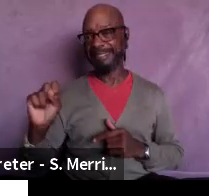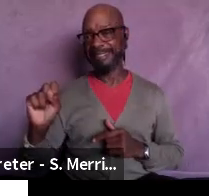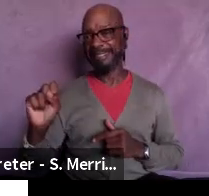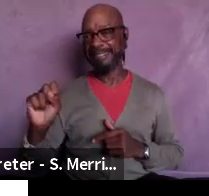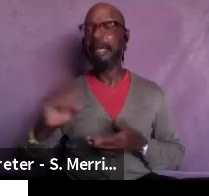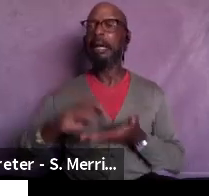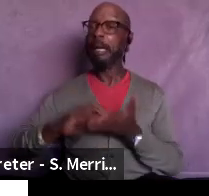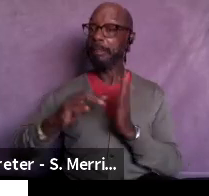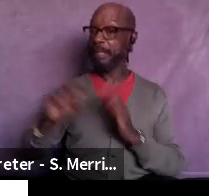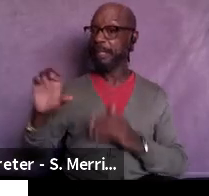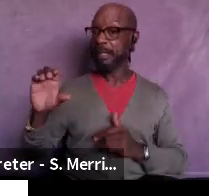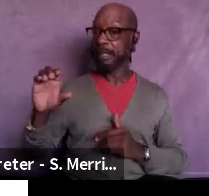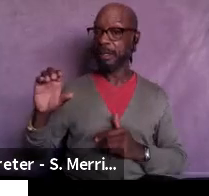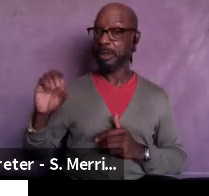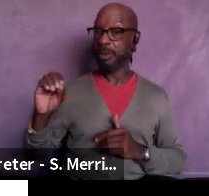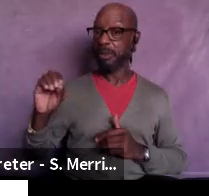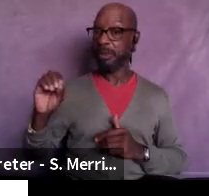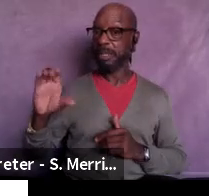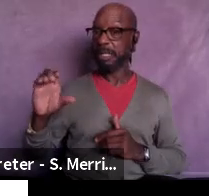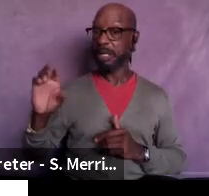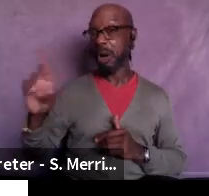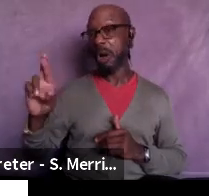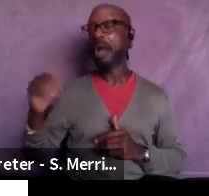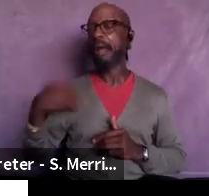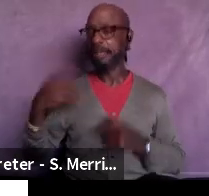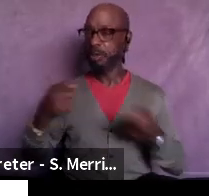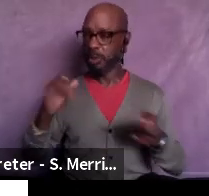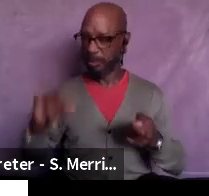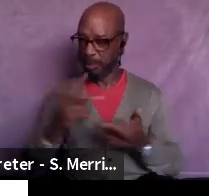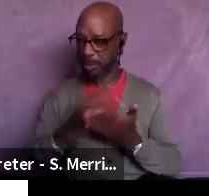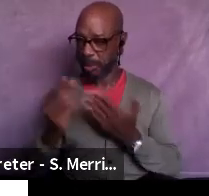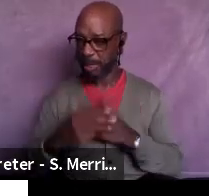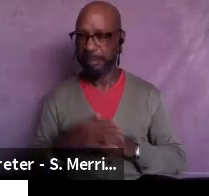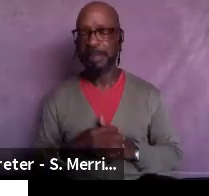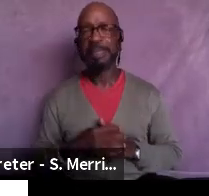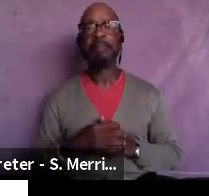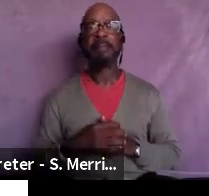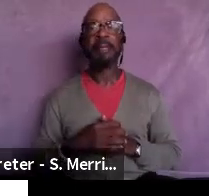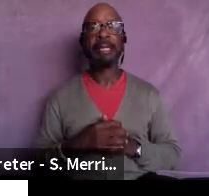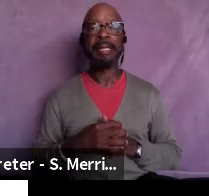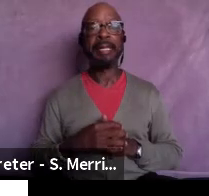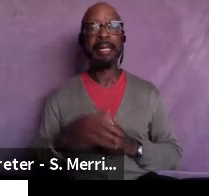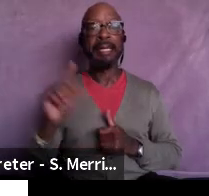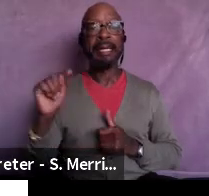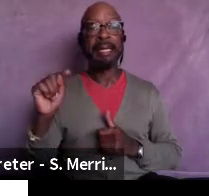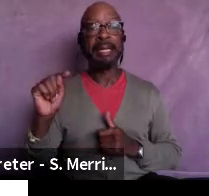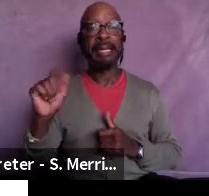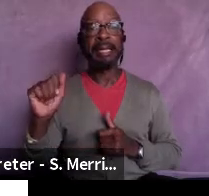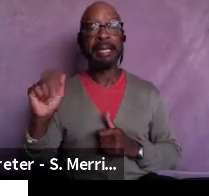OCR jurisdiction over those programs. TANF, Temporary Assistance for Needy Families, which